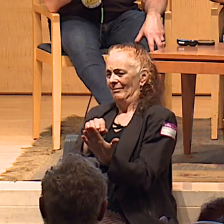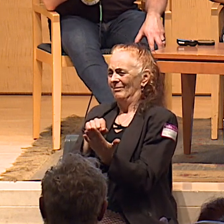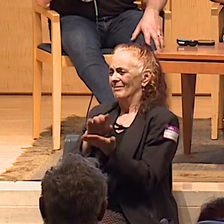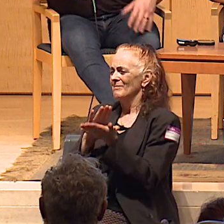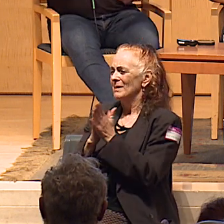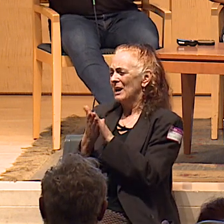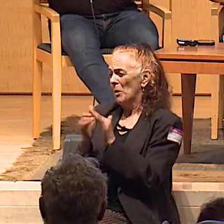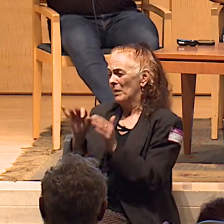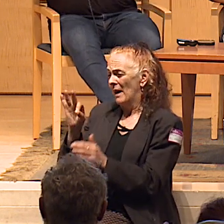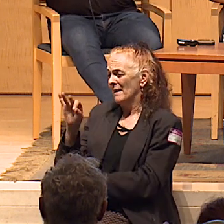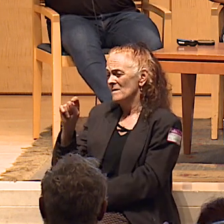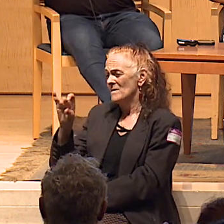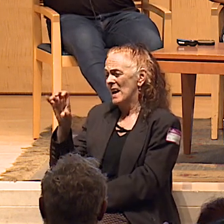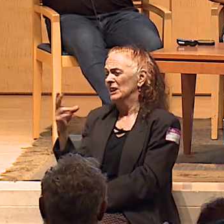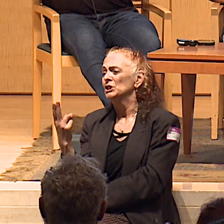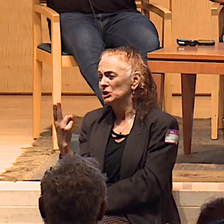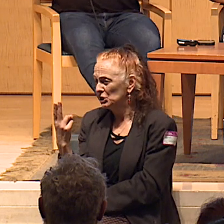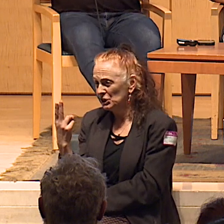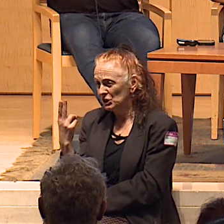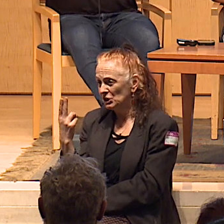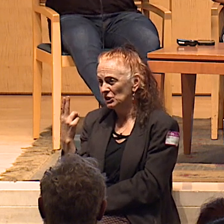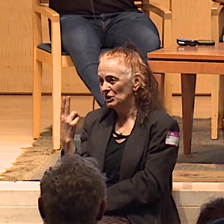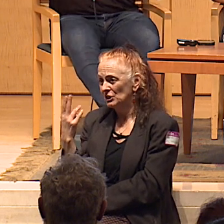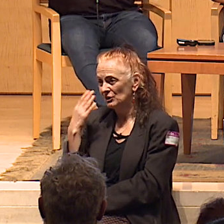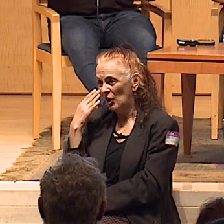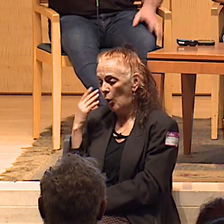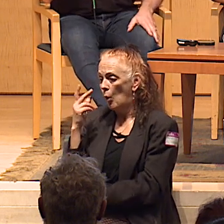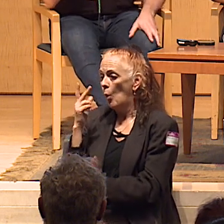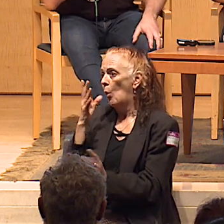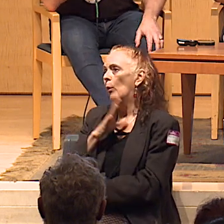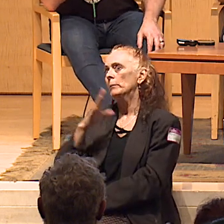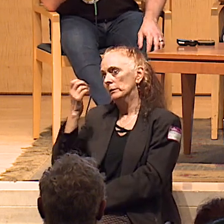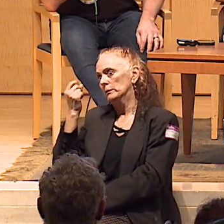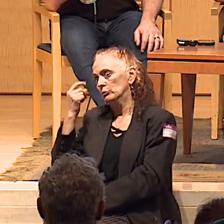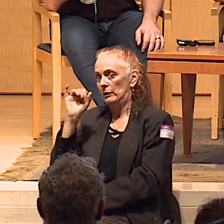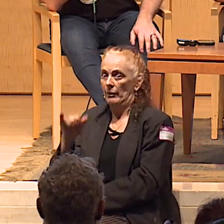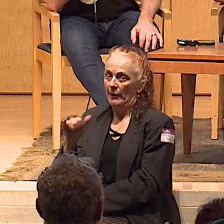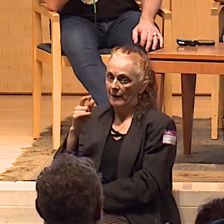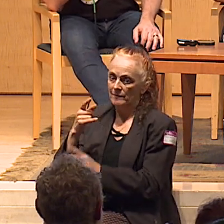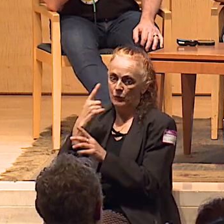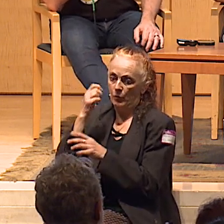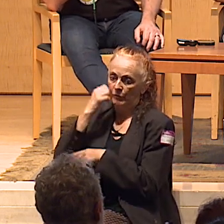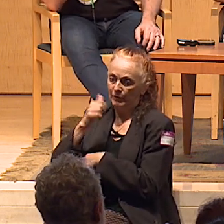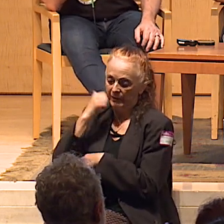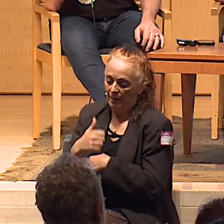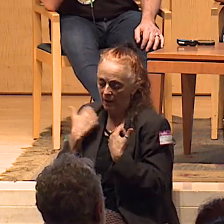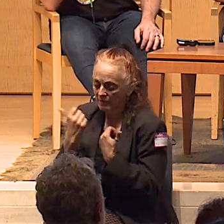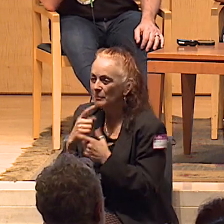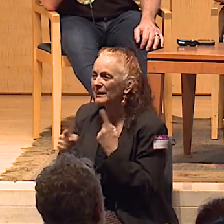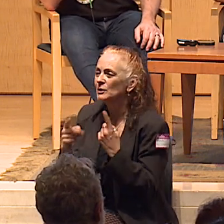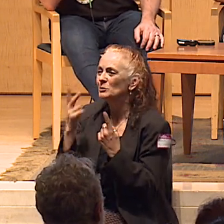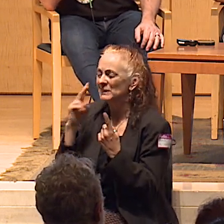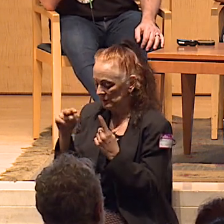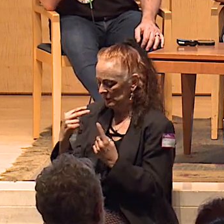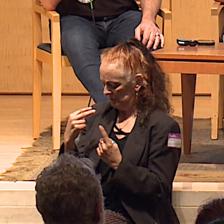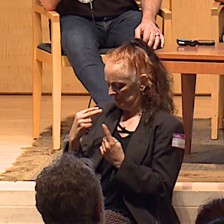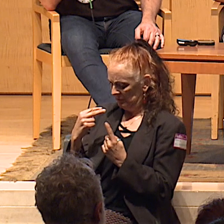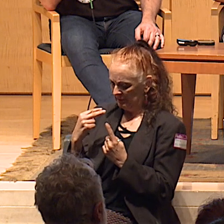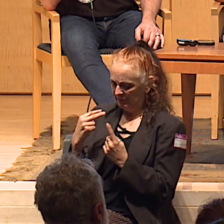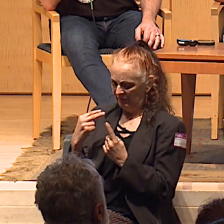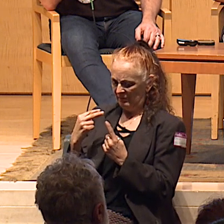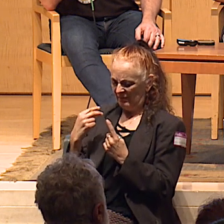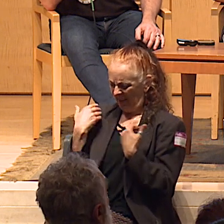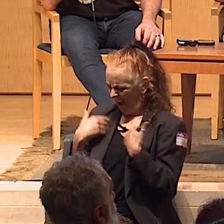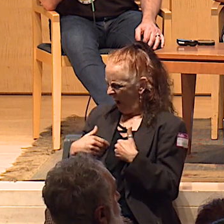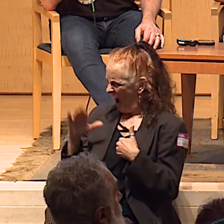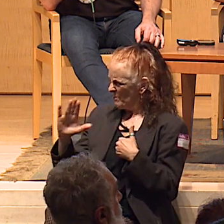fetishized. Yeah. I mean, you know, women know this every day of their lives, right? But like, to see oneself completely fetishized to the point where, you know,